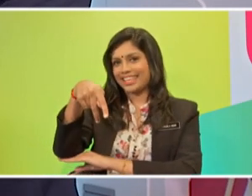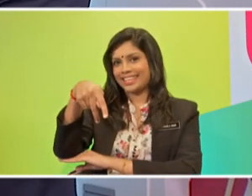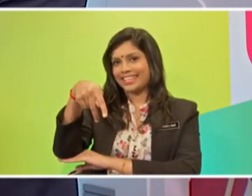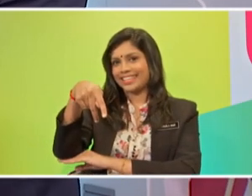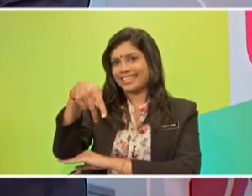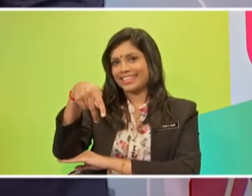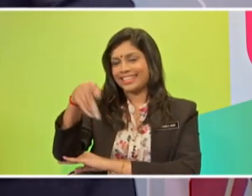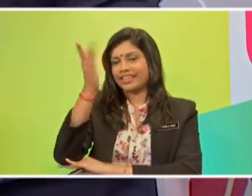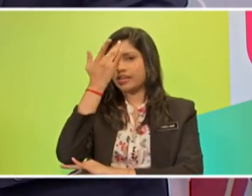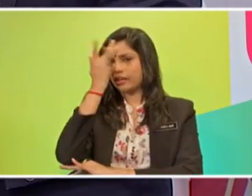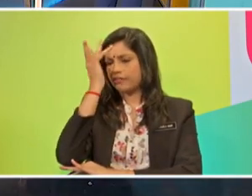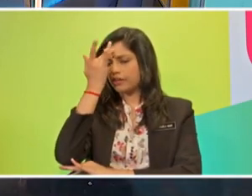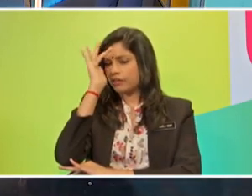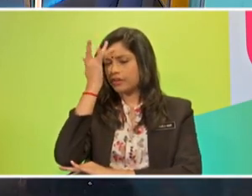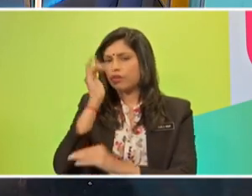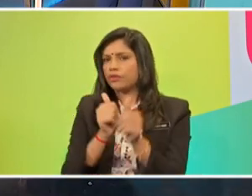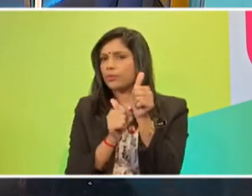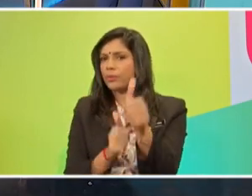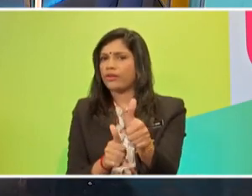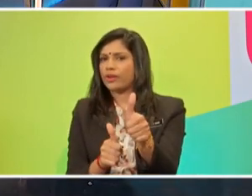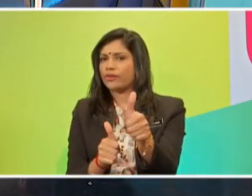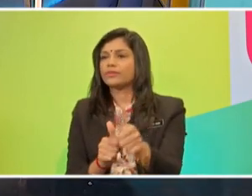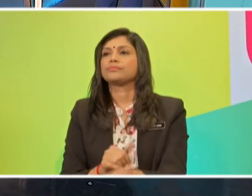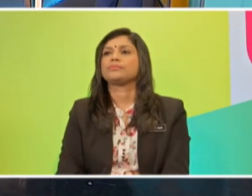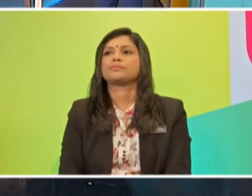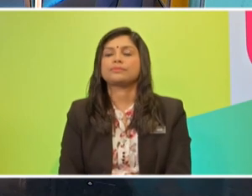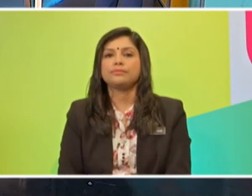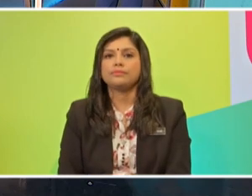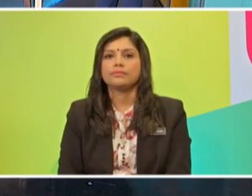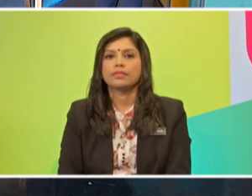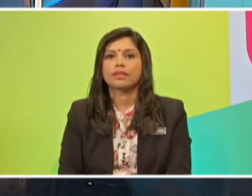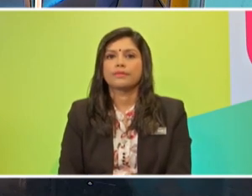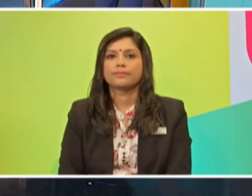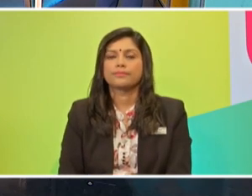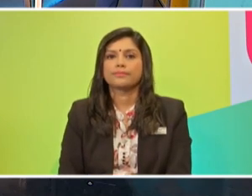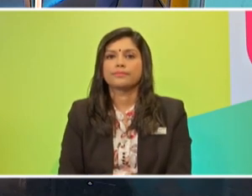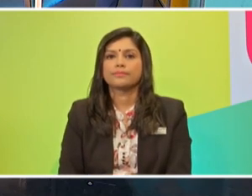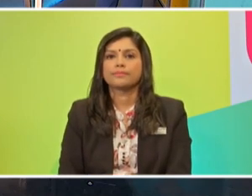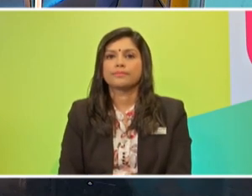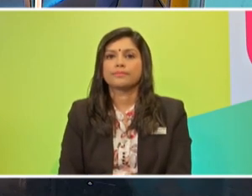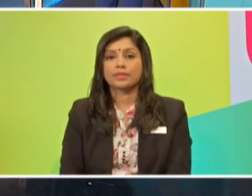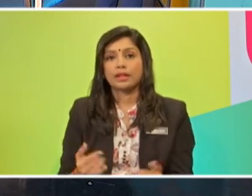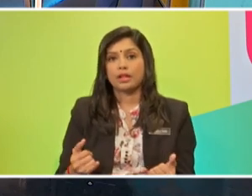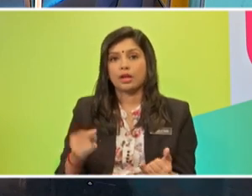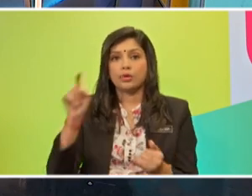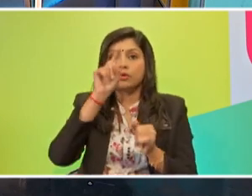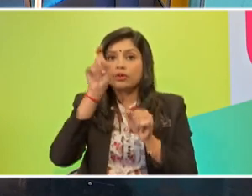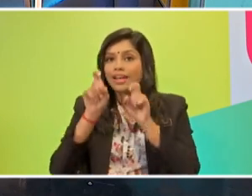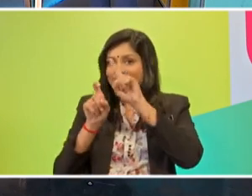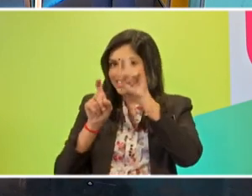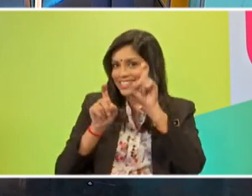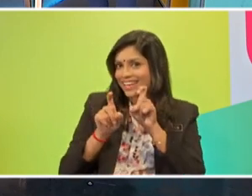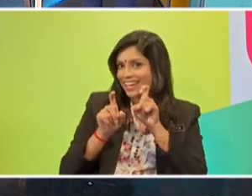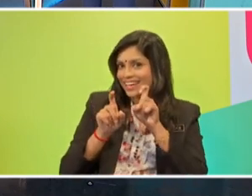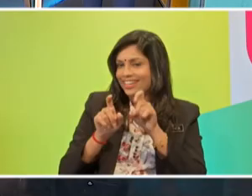good, Sean. P. Okay, now, Sean, I want to test you again. Okay. Okay. Don't look at the chart. Oh, okay.